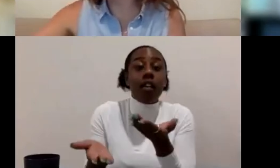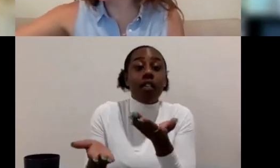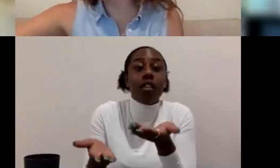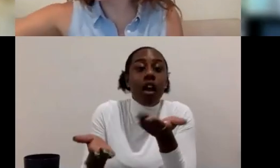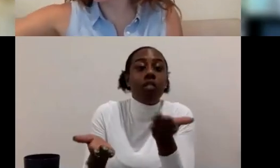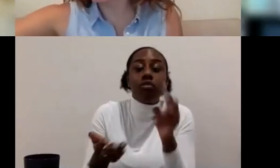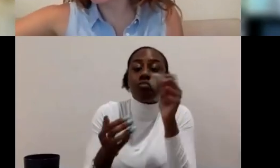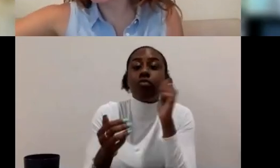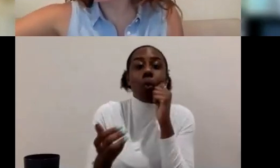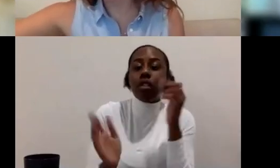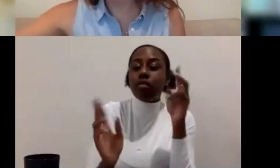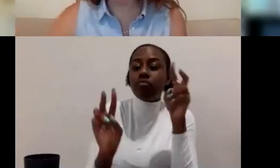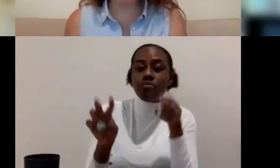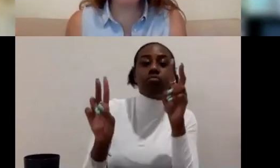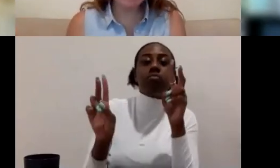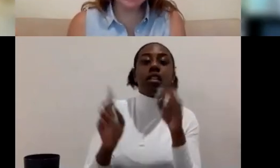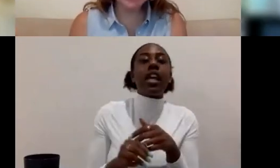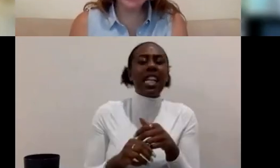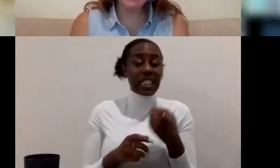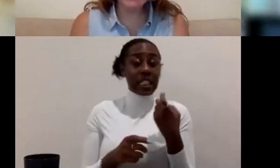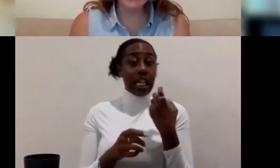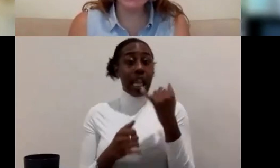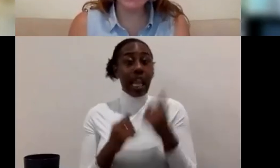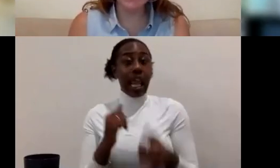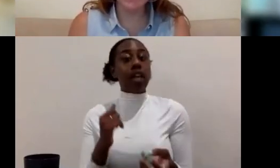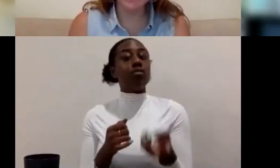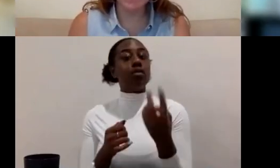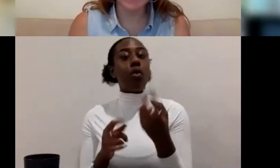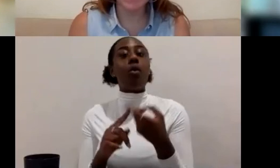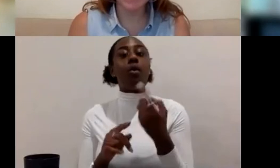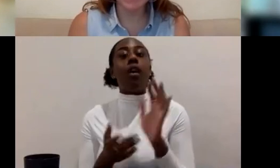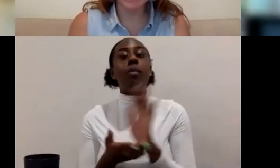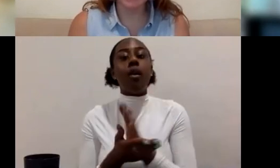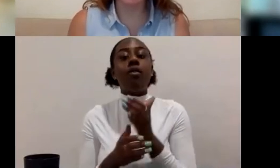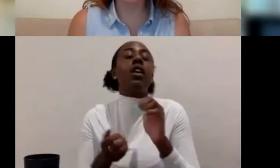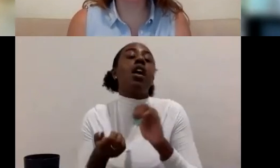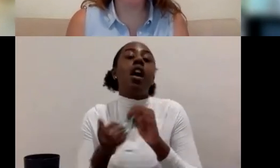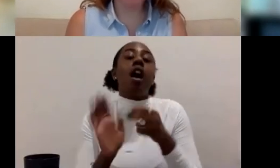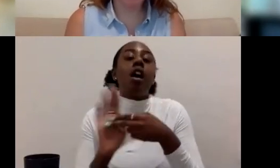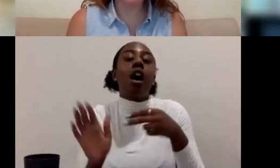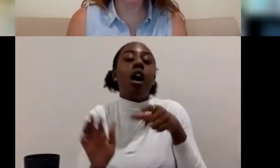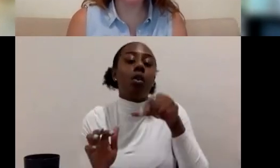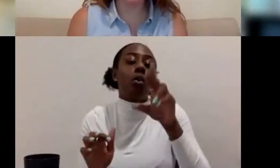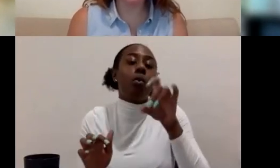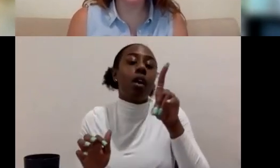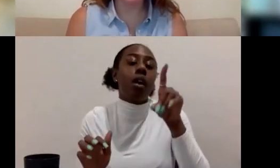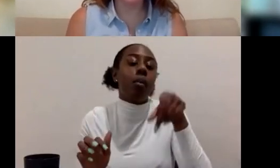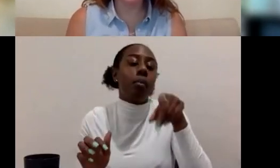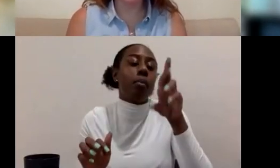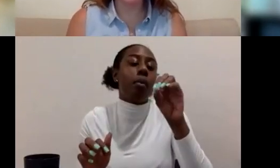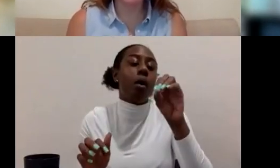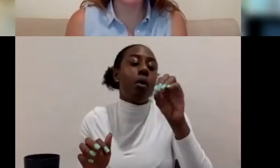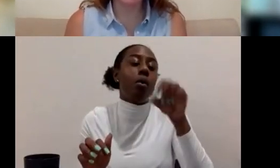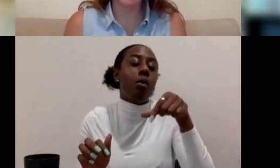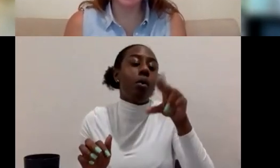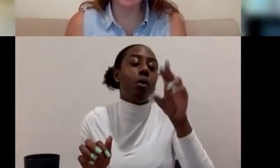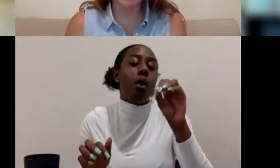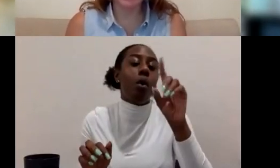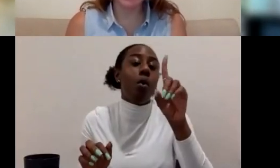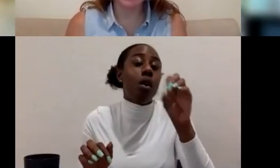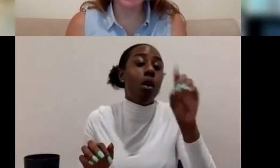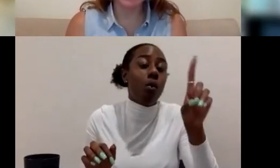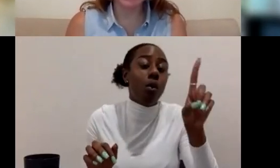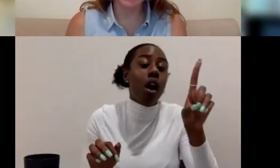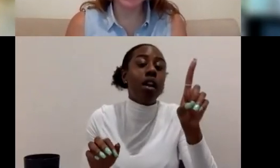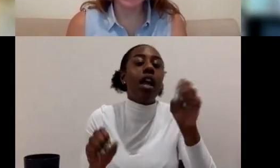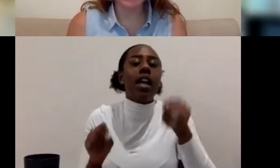Those last two clips were from a film called COINTELPRO 101, which is available on Vimeo. And the two clips